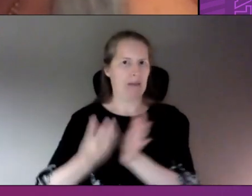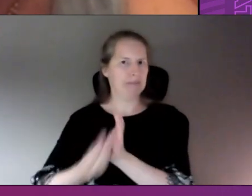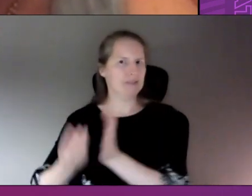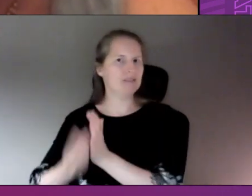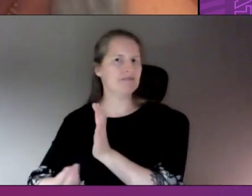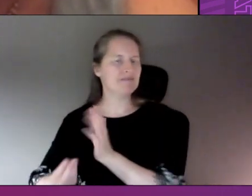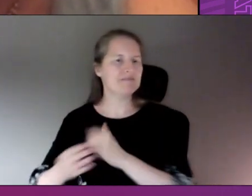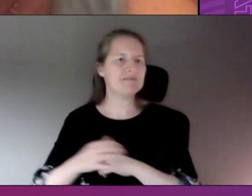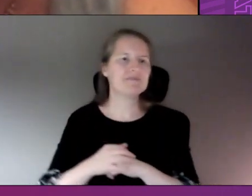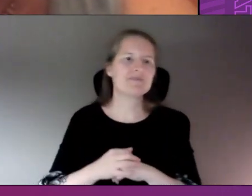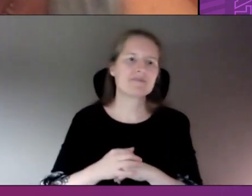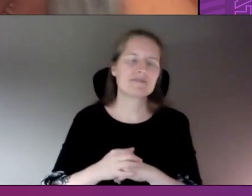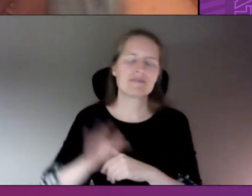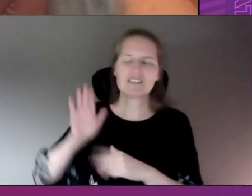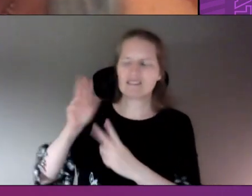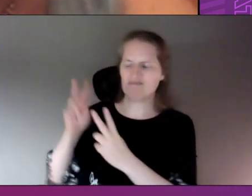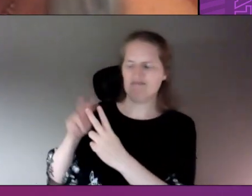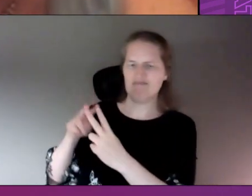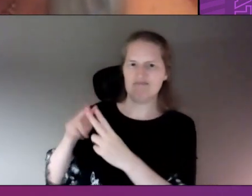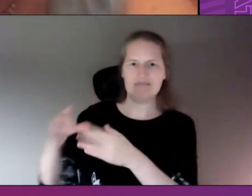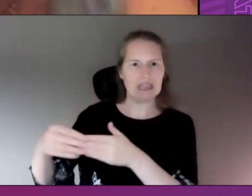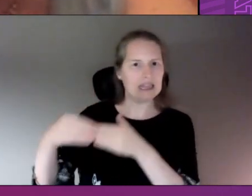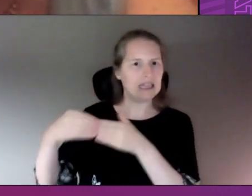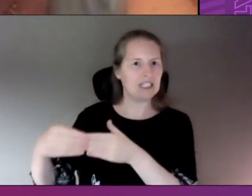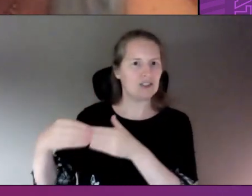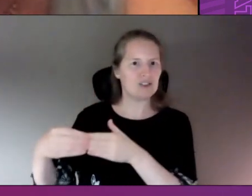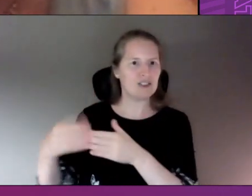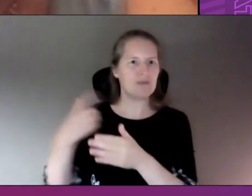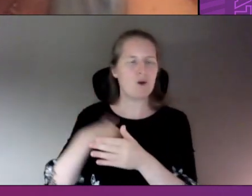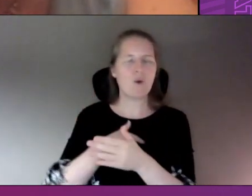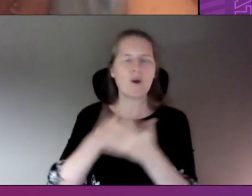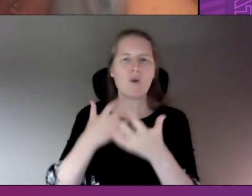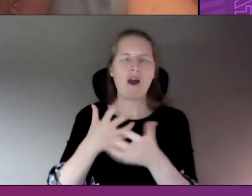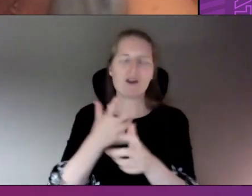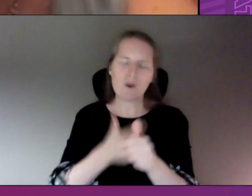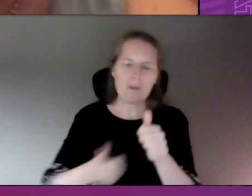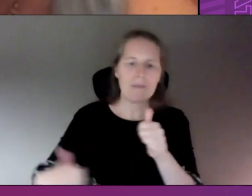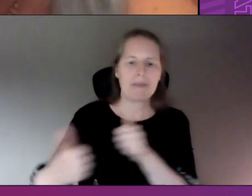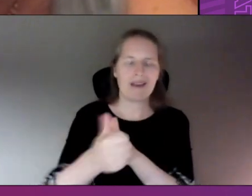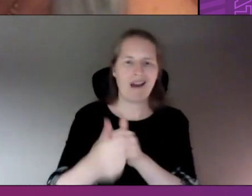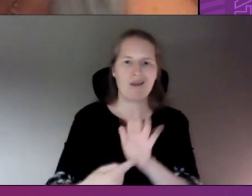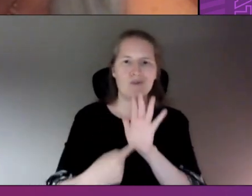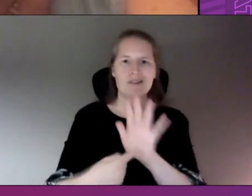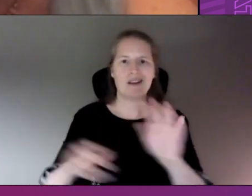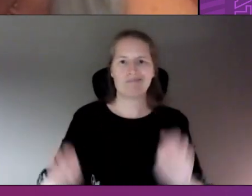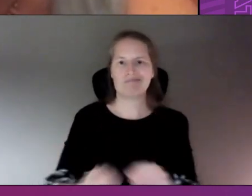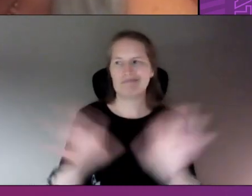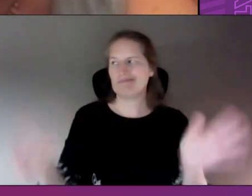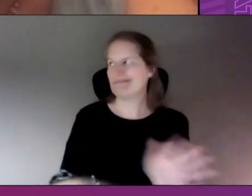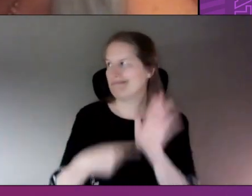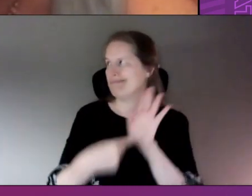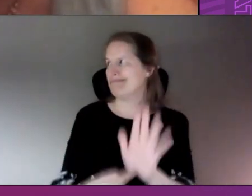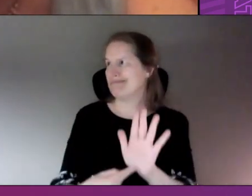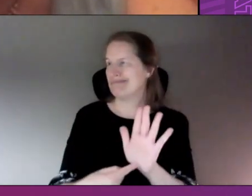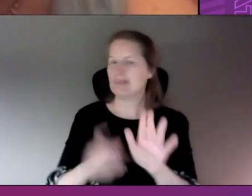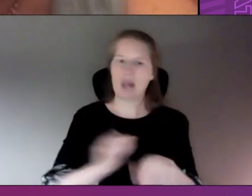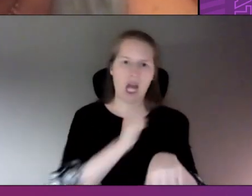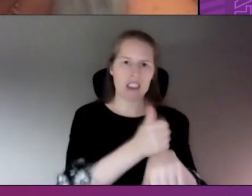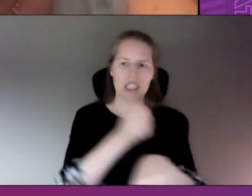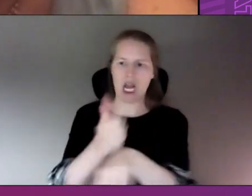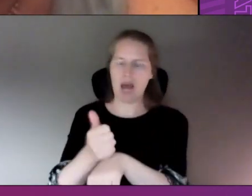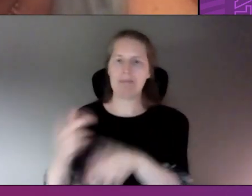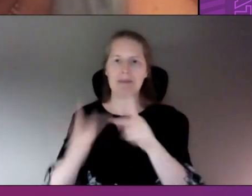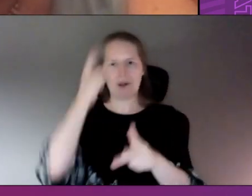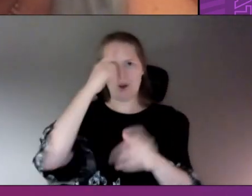Through their leadership, we endeavored to go beyond presenting the obvious, period setting, shorthand,